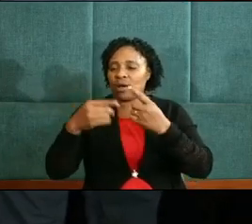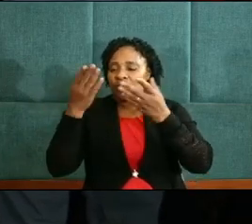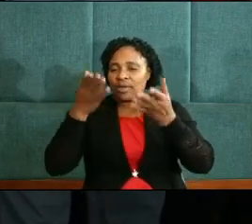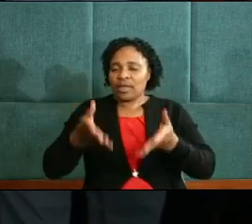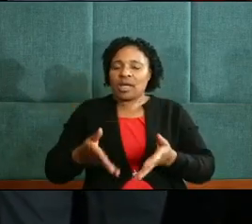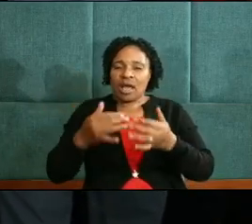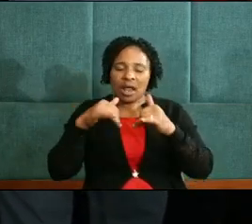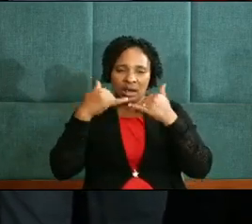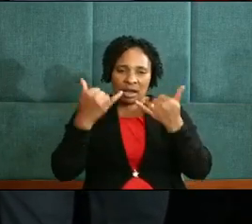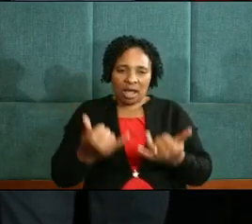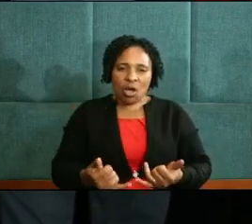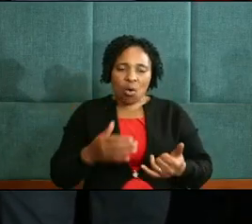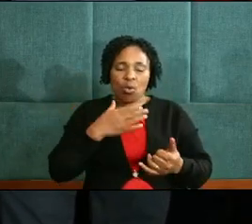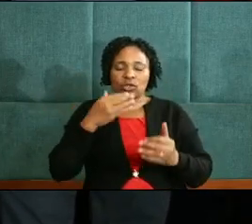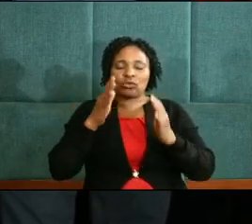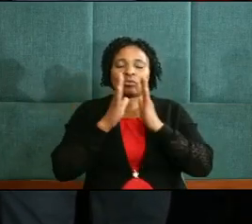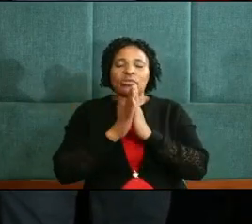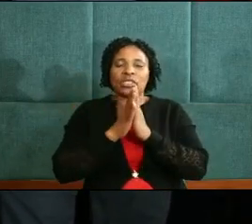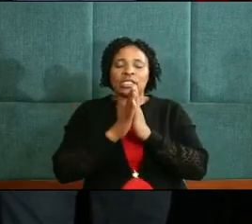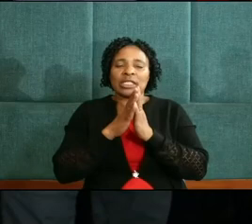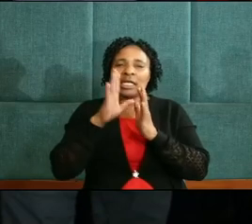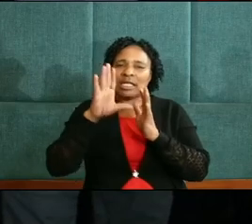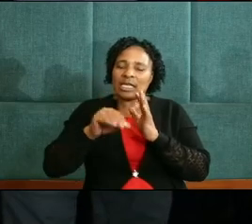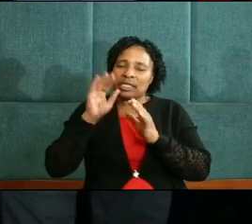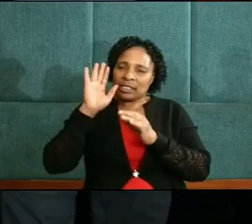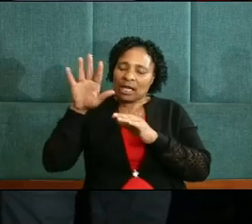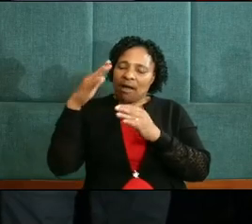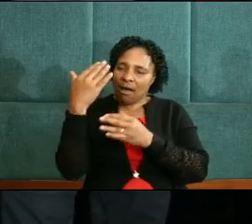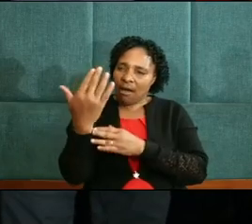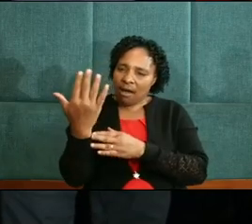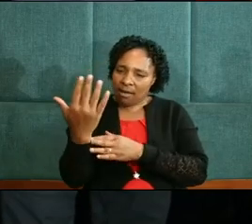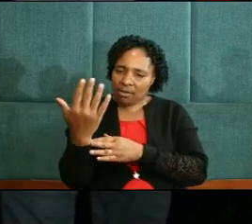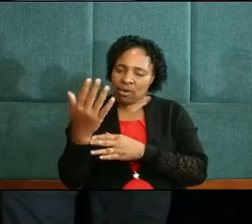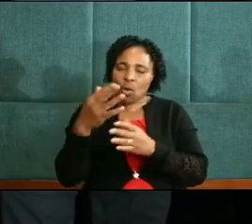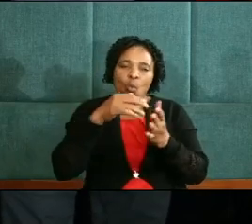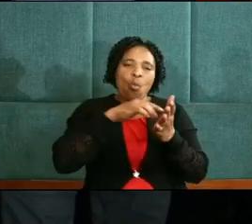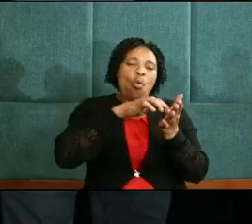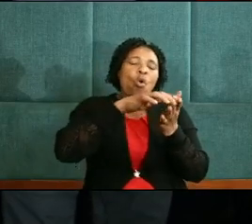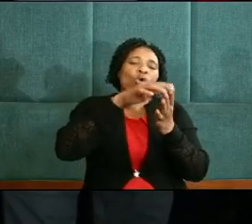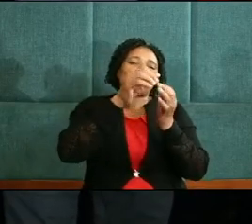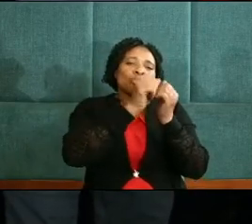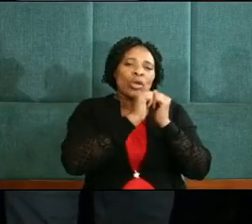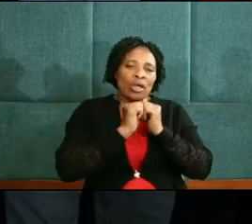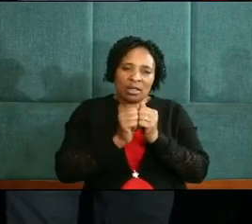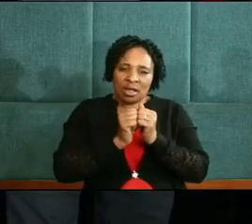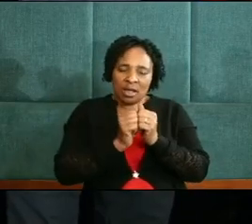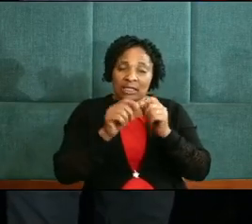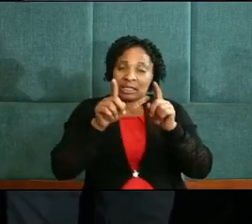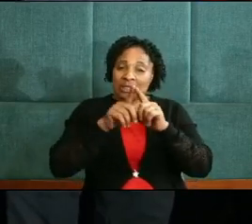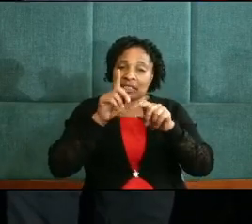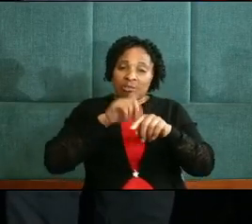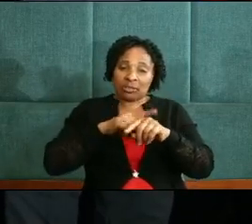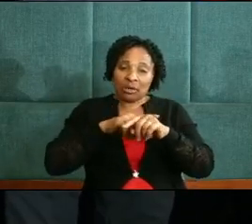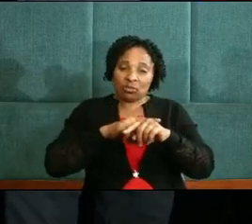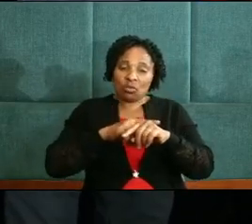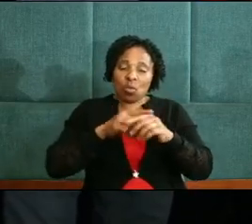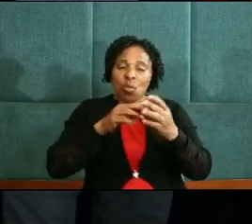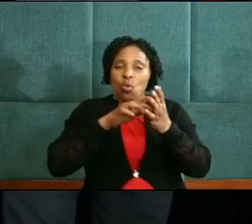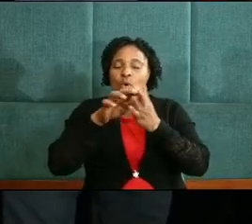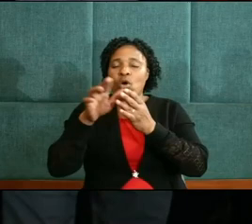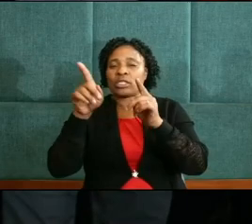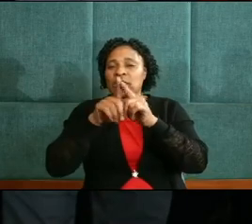So now we want to pray that take their hand, walk with them as you walked with Enoch of